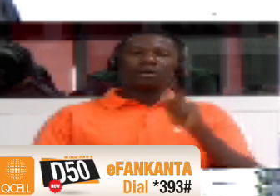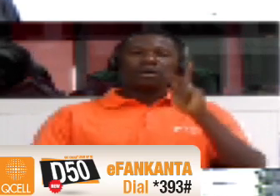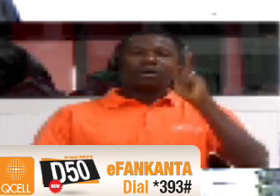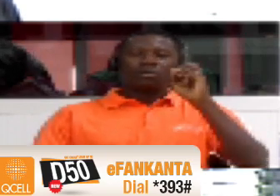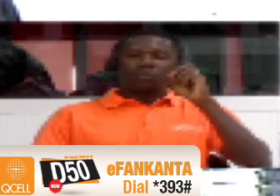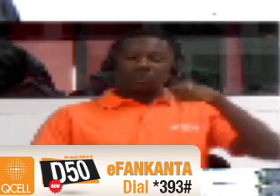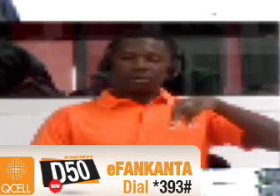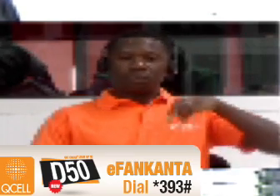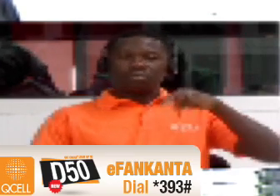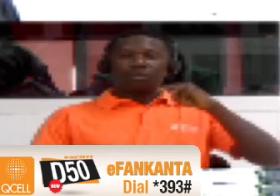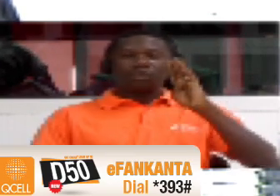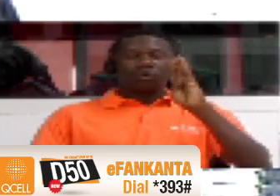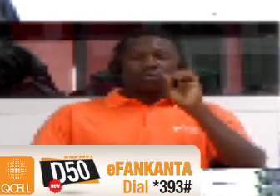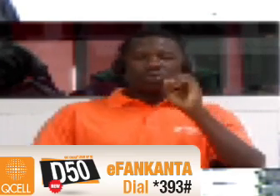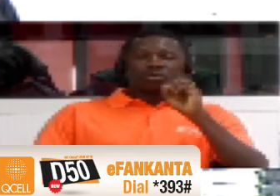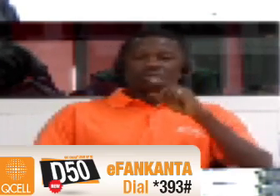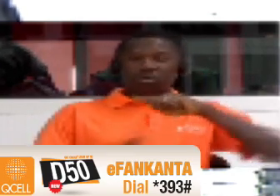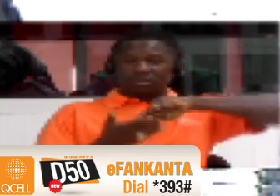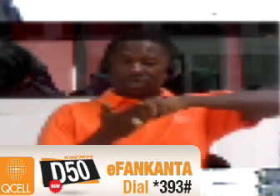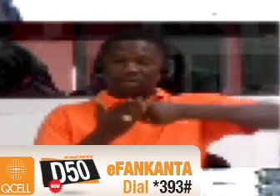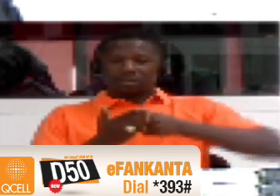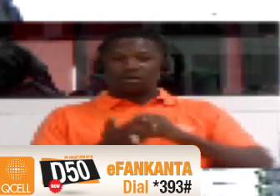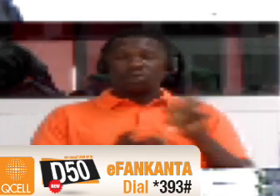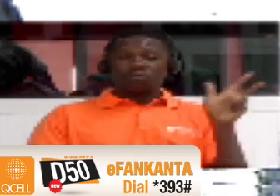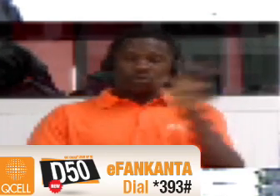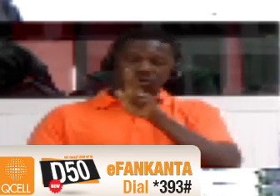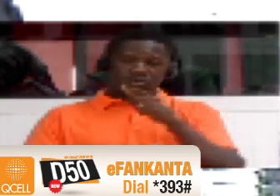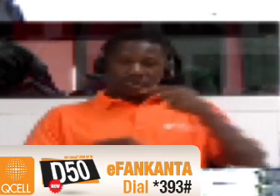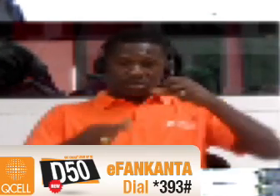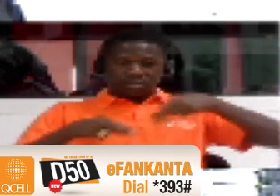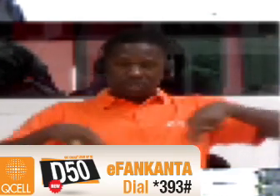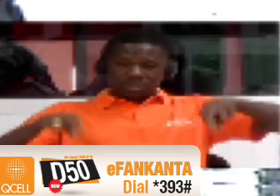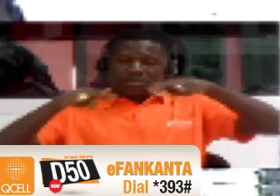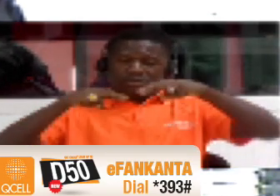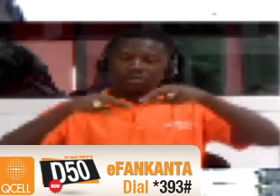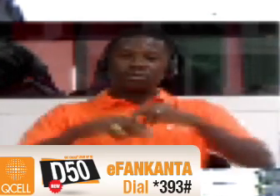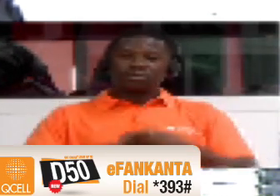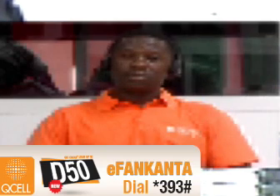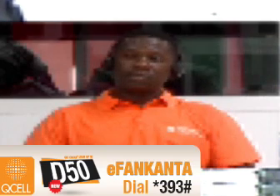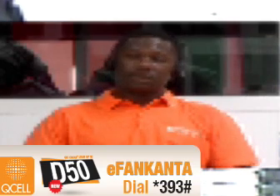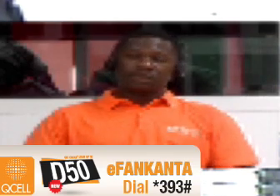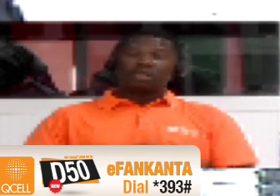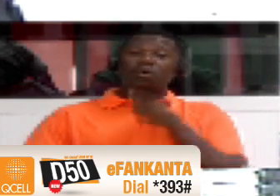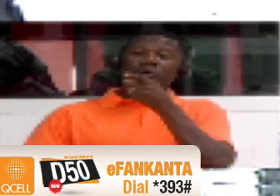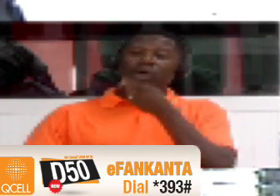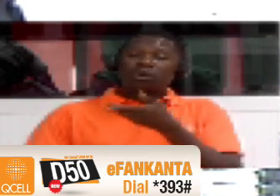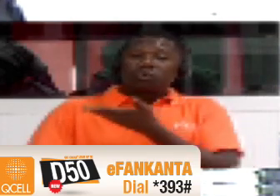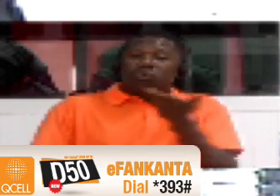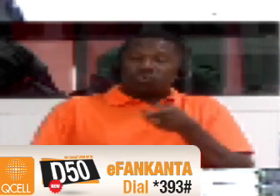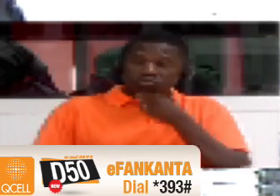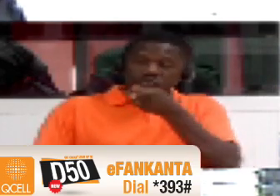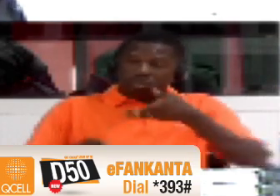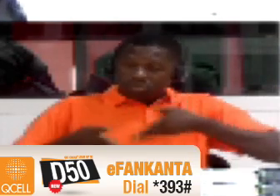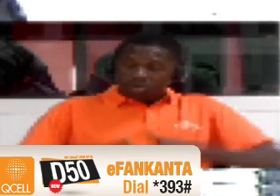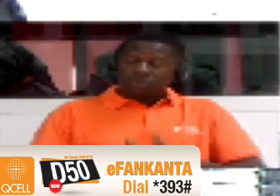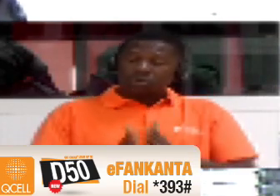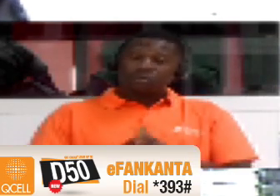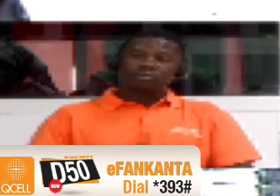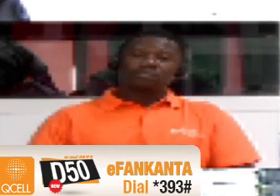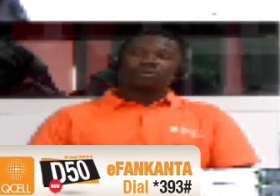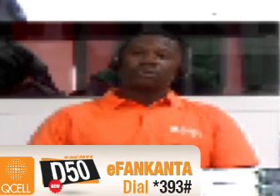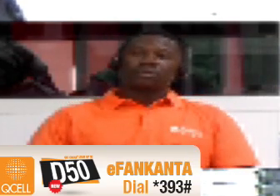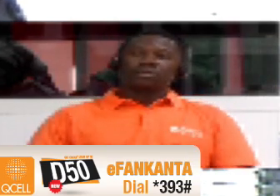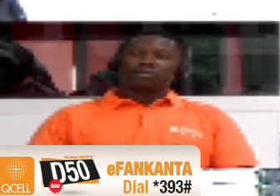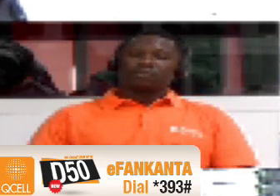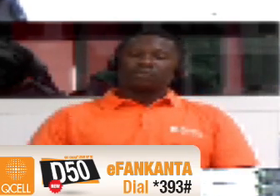Combo Central West Coast Region. Is that where you were born? Akofo Iwuluta Osatelto. Wuluta Woleto, Kuluta